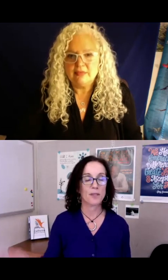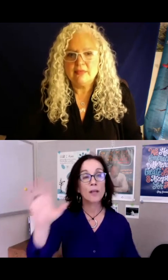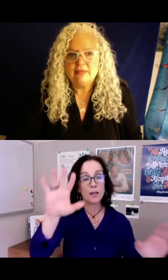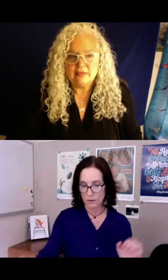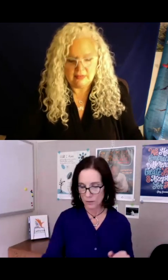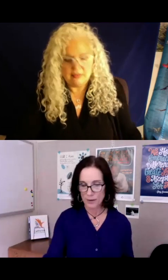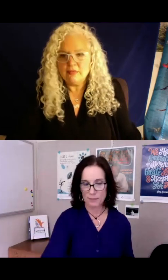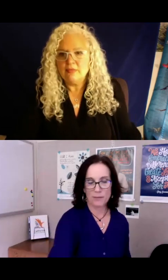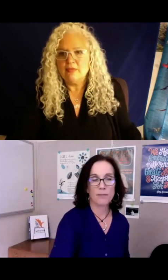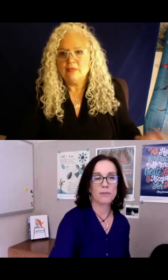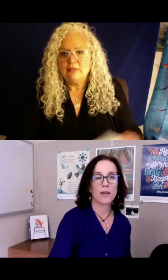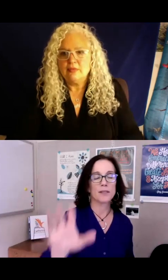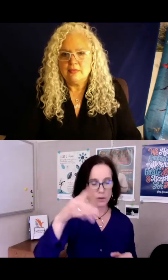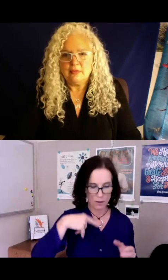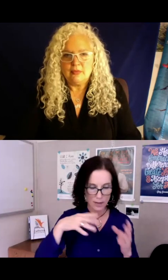Right.